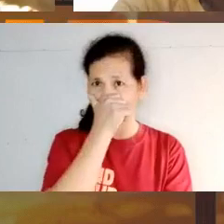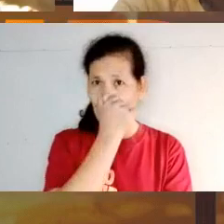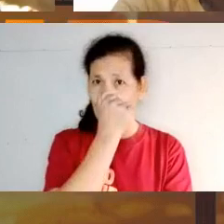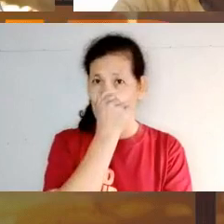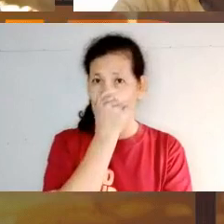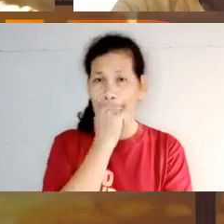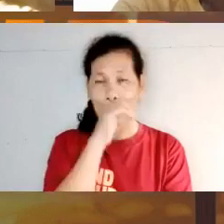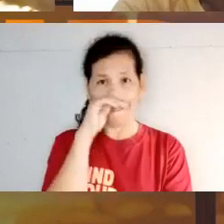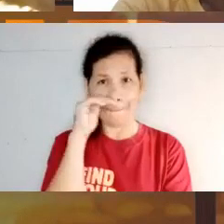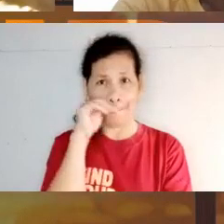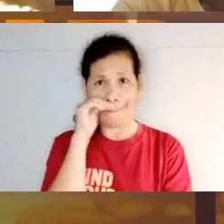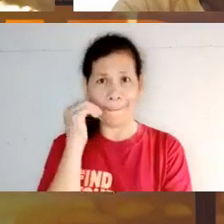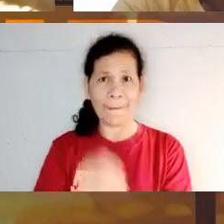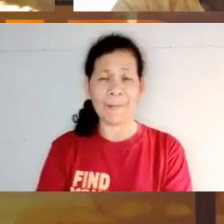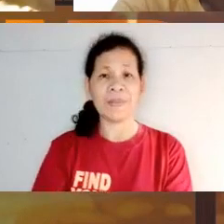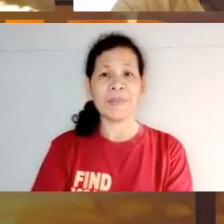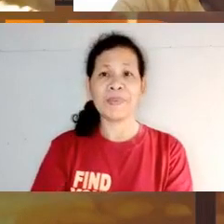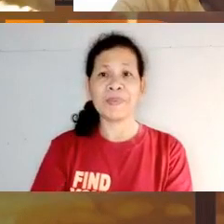Hindi ko...